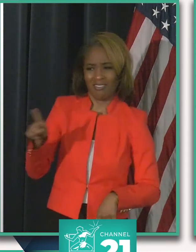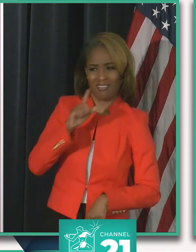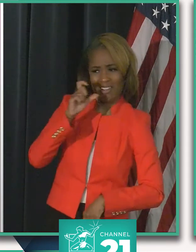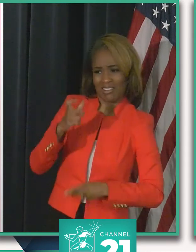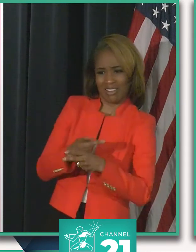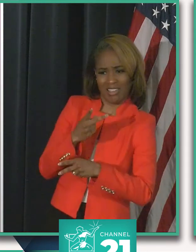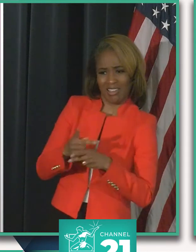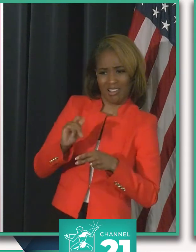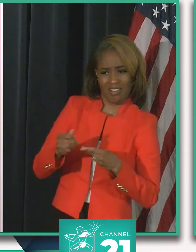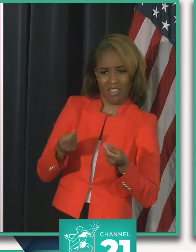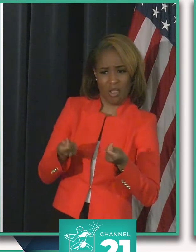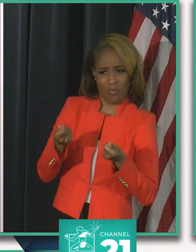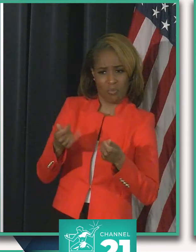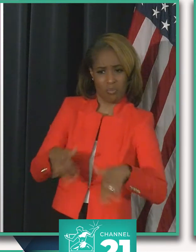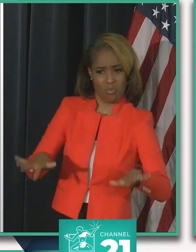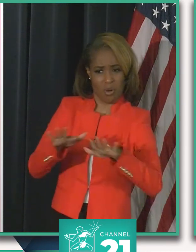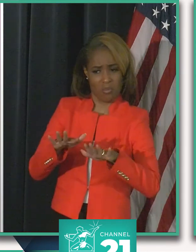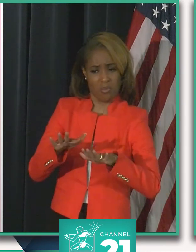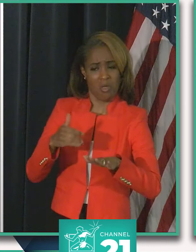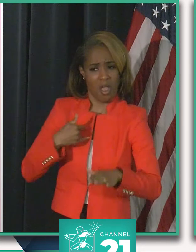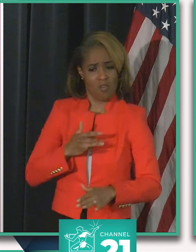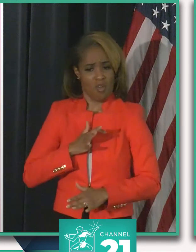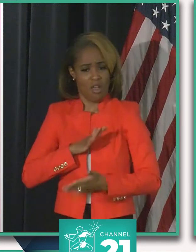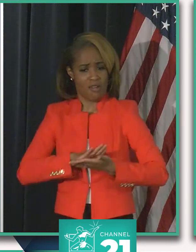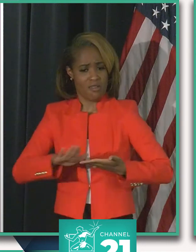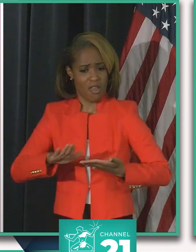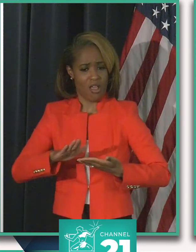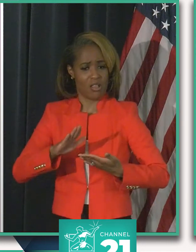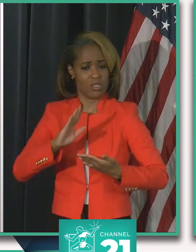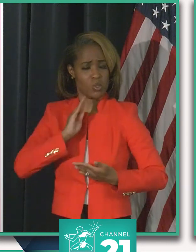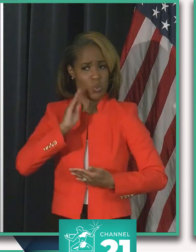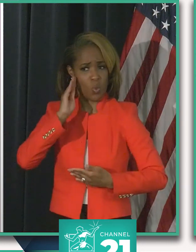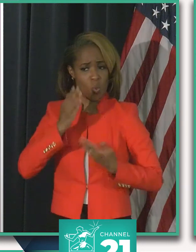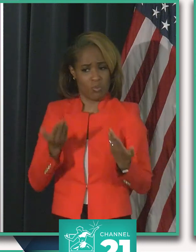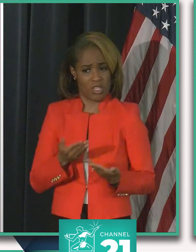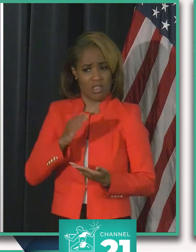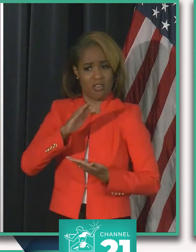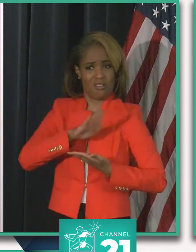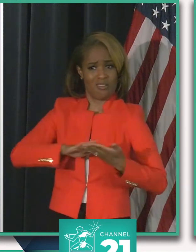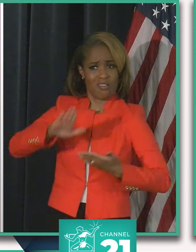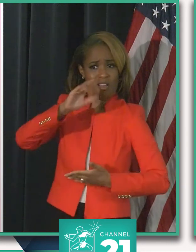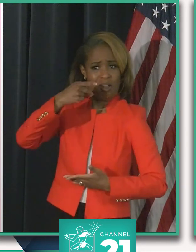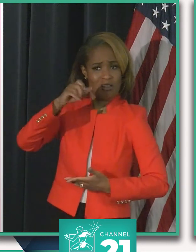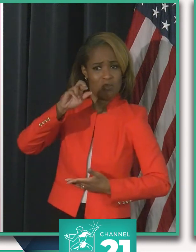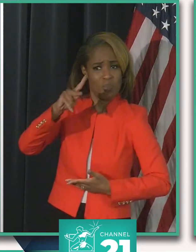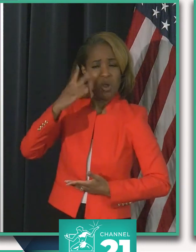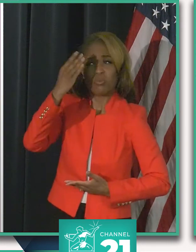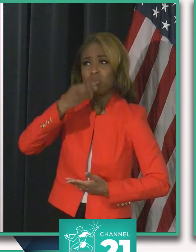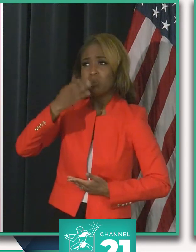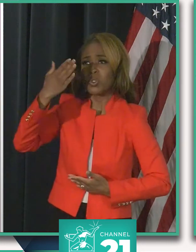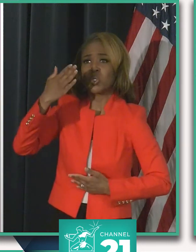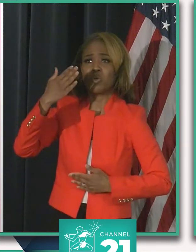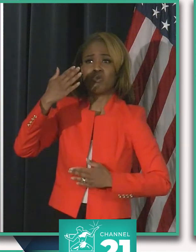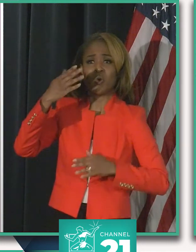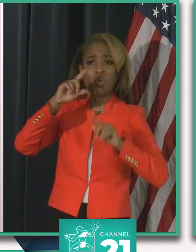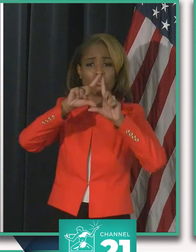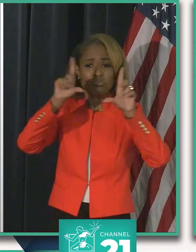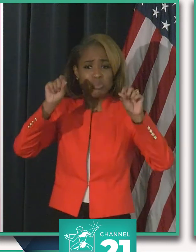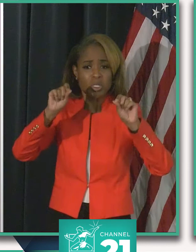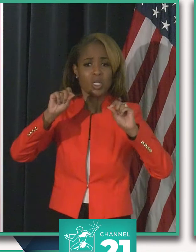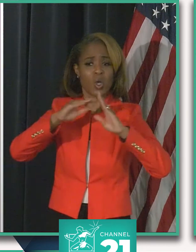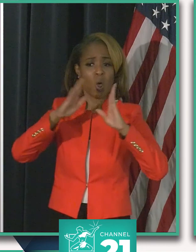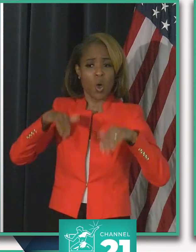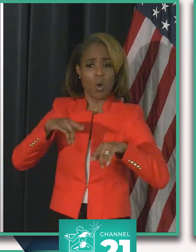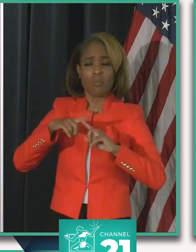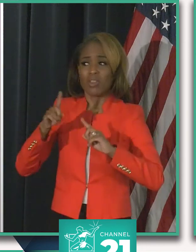have some nice homes here in College Park, some beautiful brick homes, and they're putting these renters in